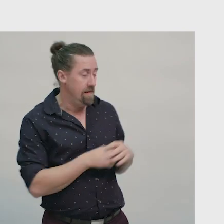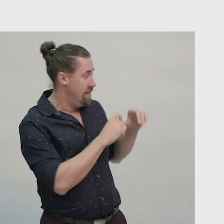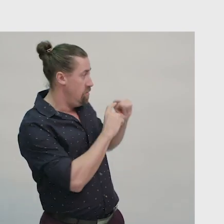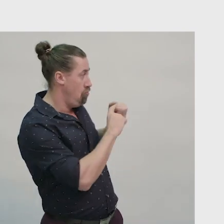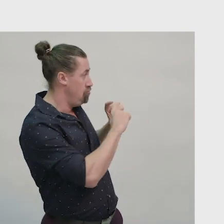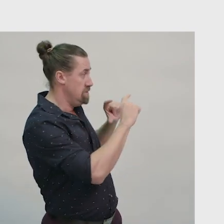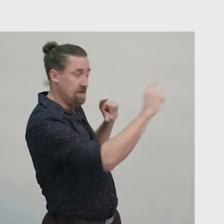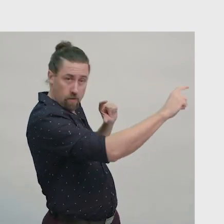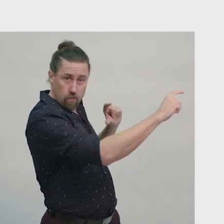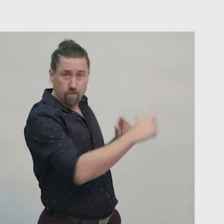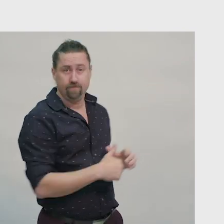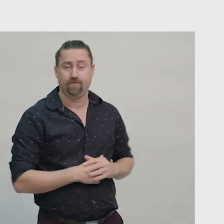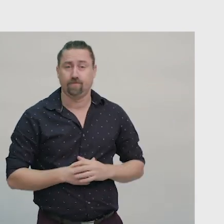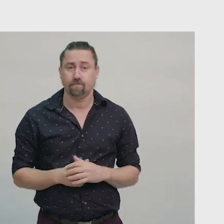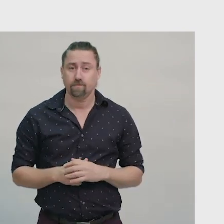First, we draw a rectangle.